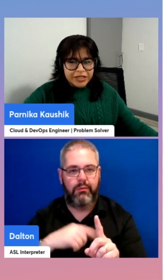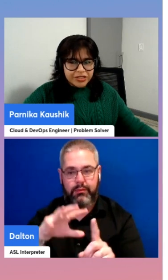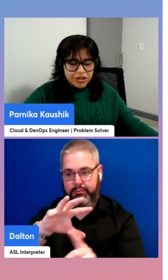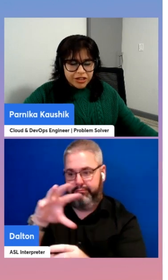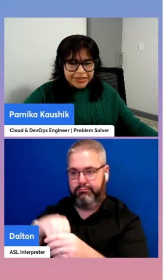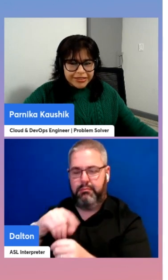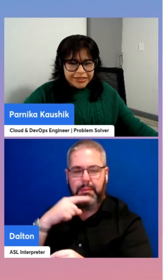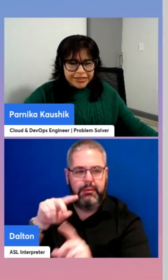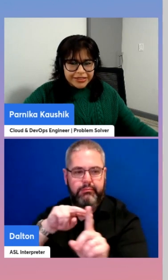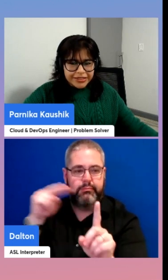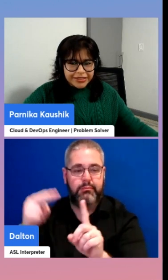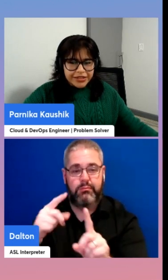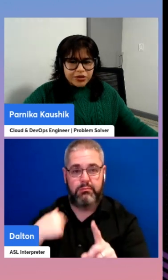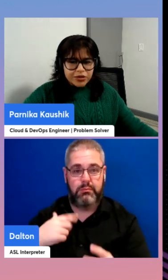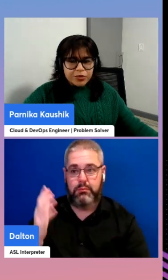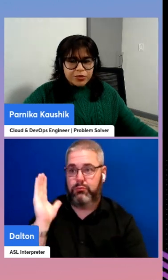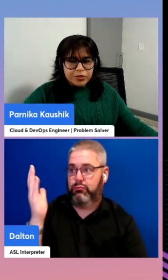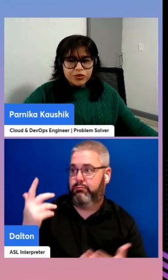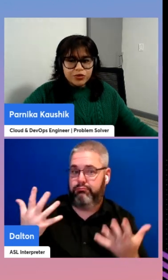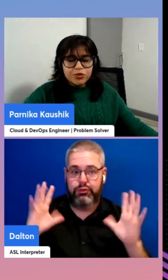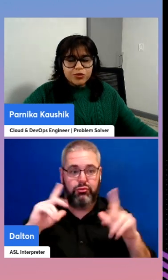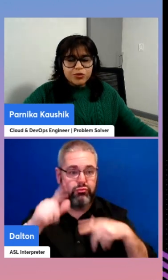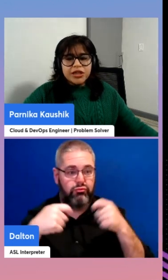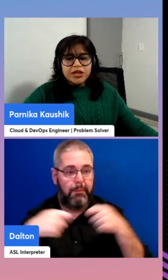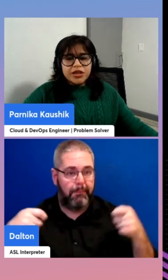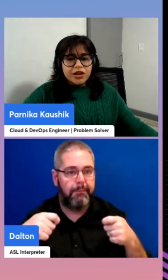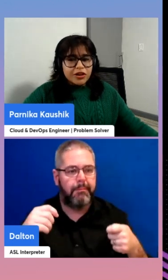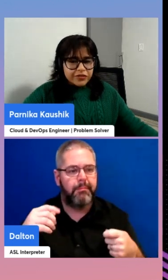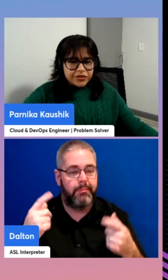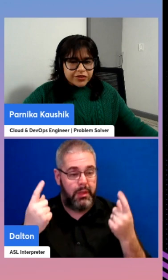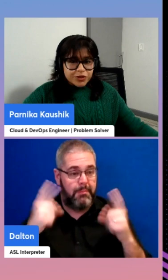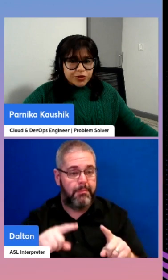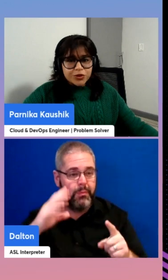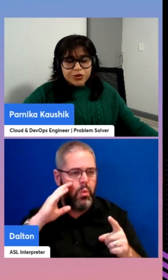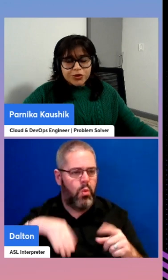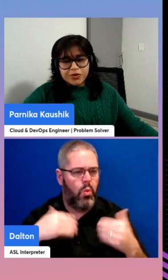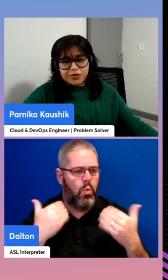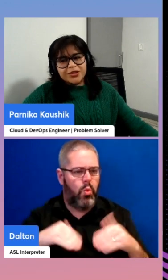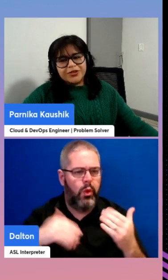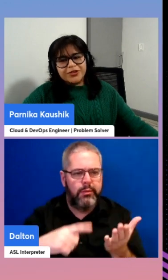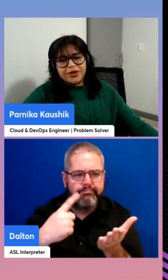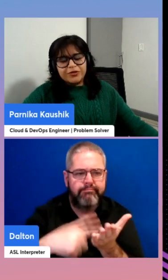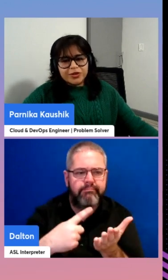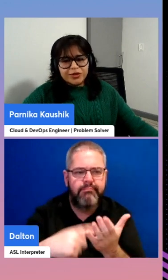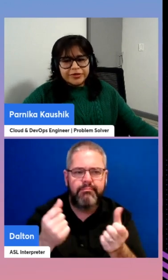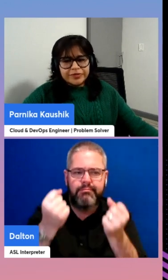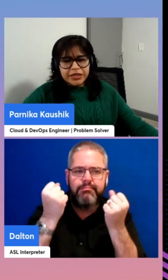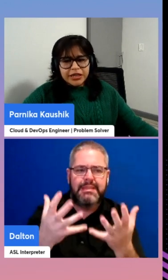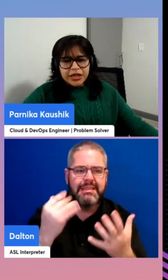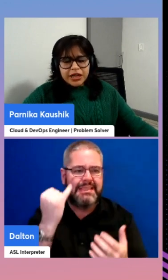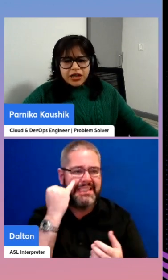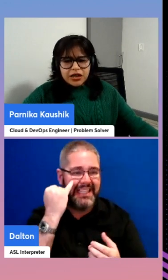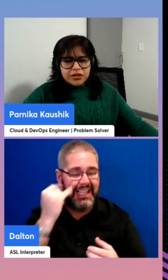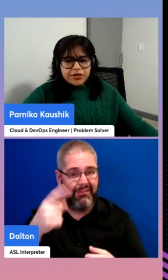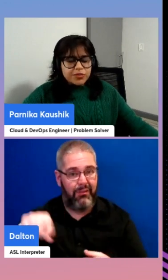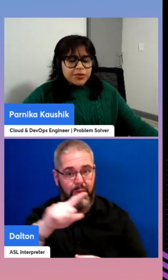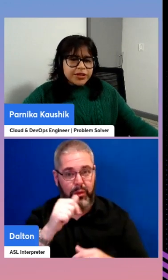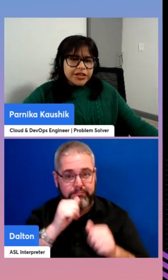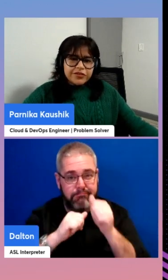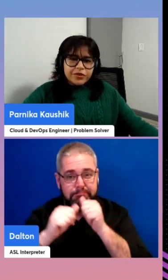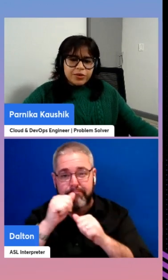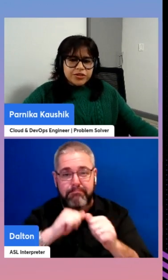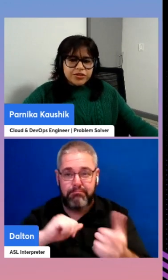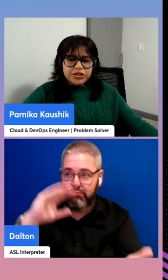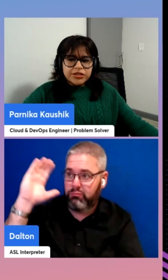of my talk. I know we went through a lot of things, so kudos if you stuck around for so long. There